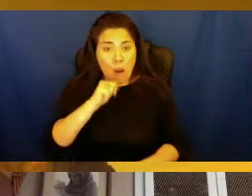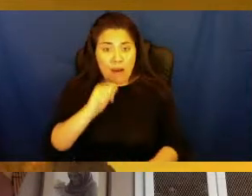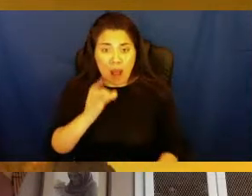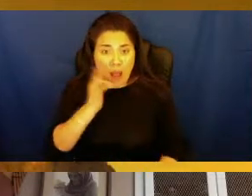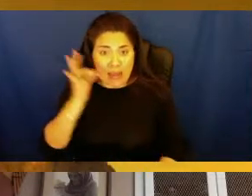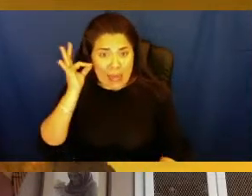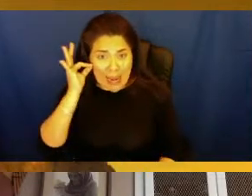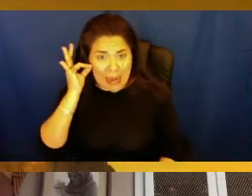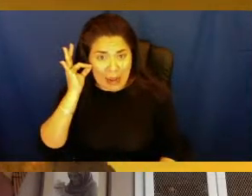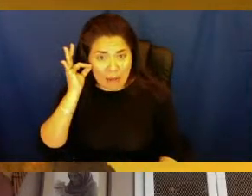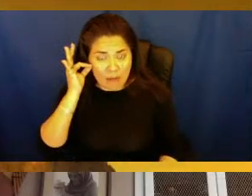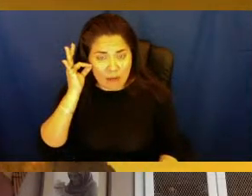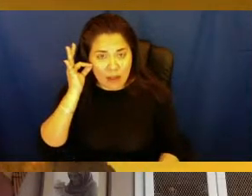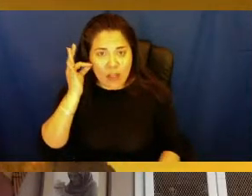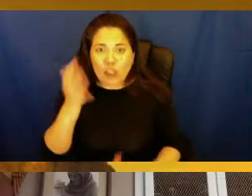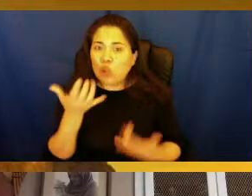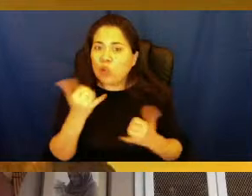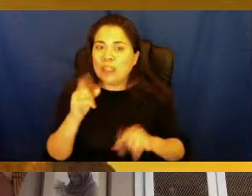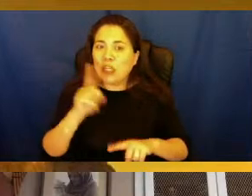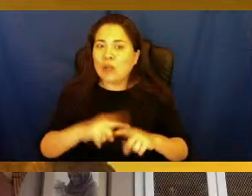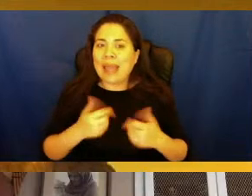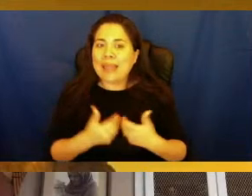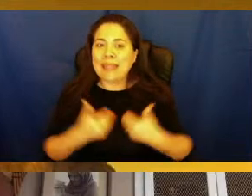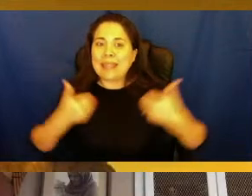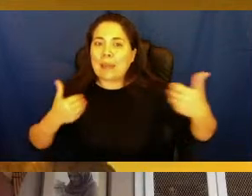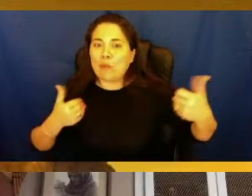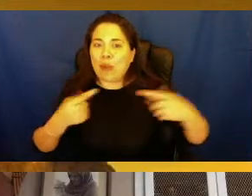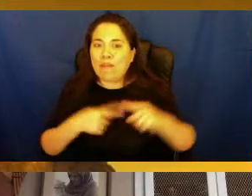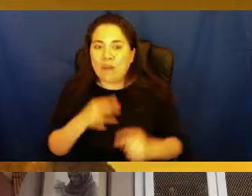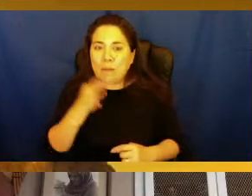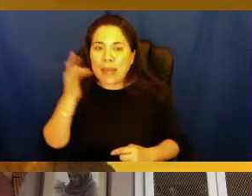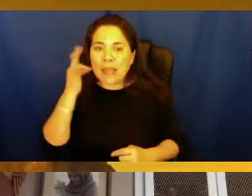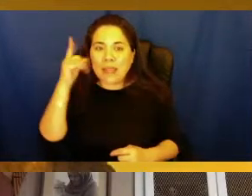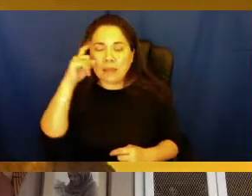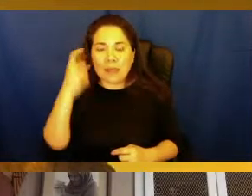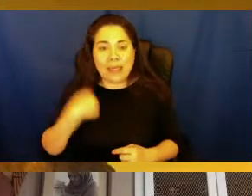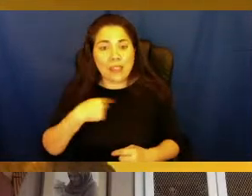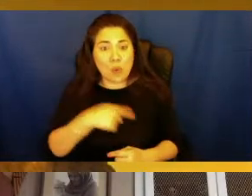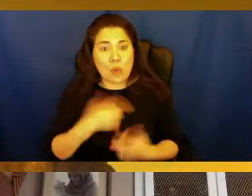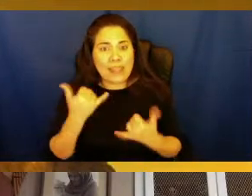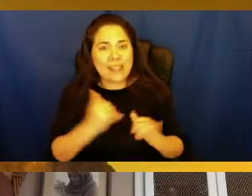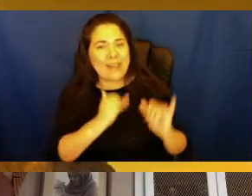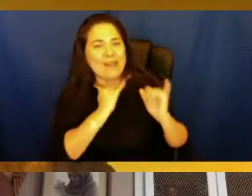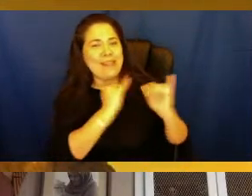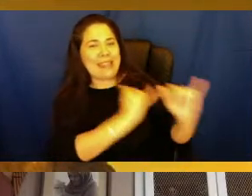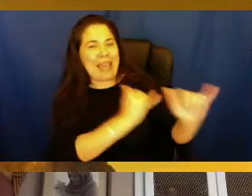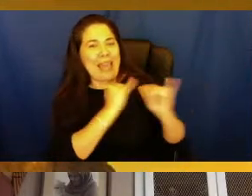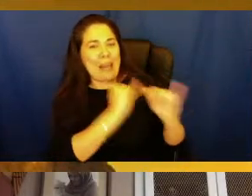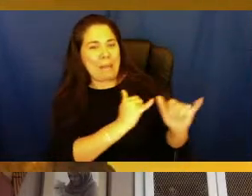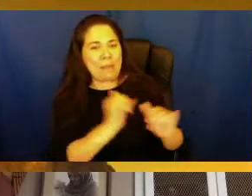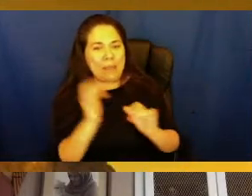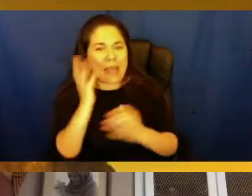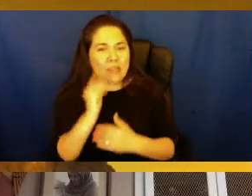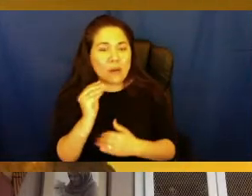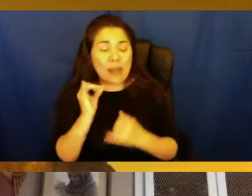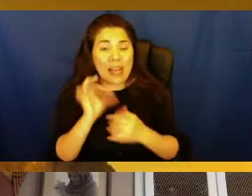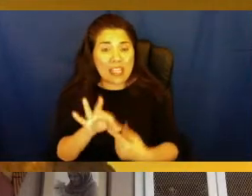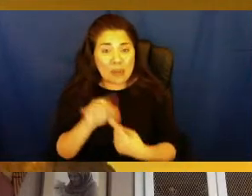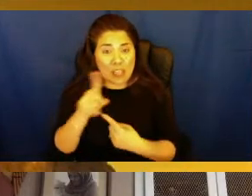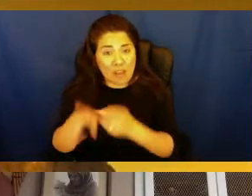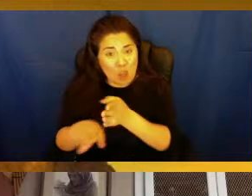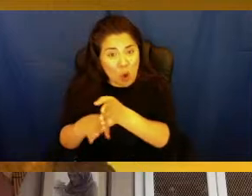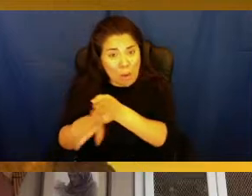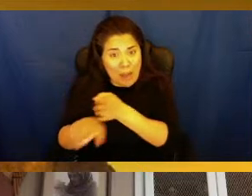separate yourself from the Native Americans, because somehow we share that experience, especially the minorities.